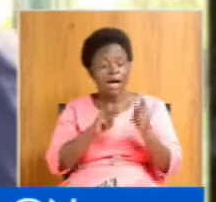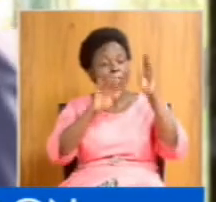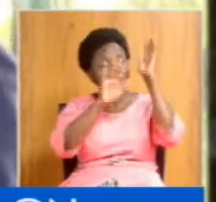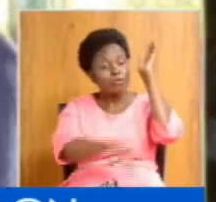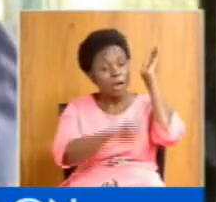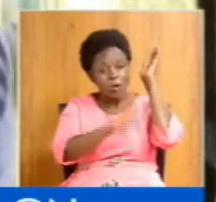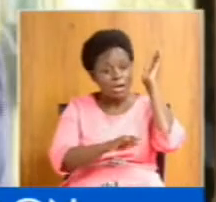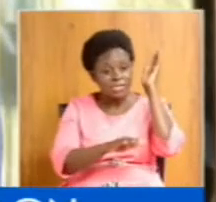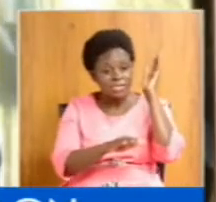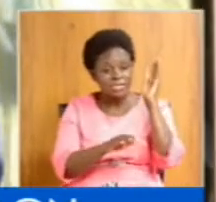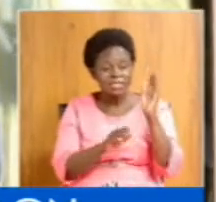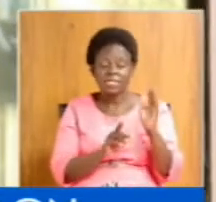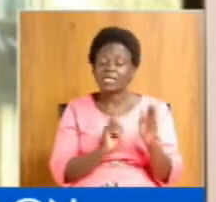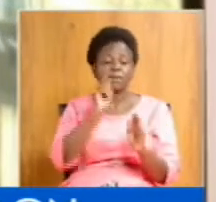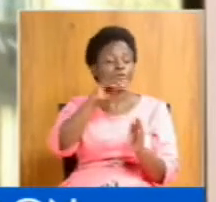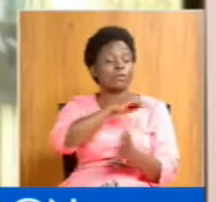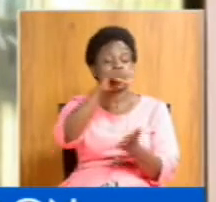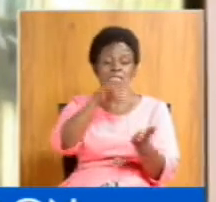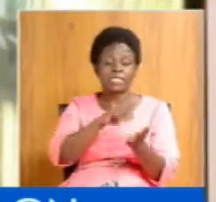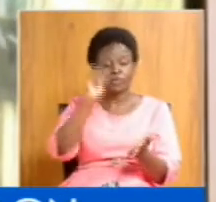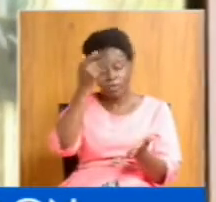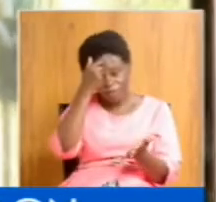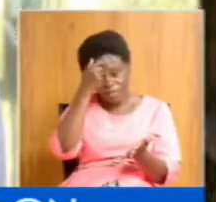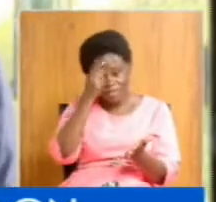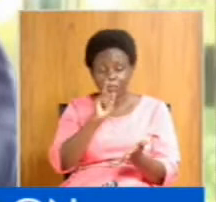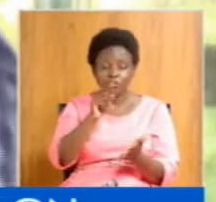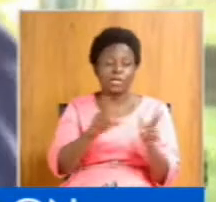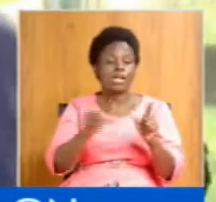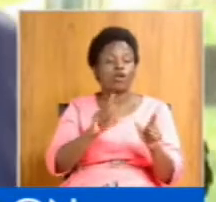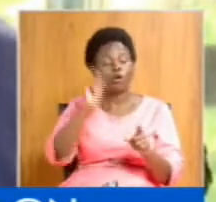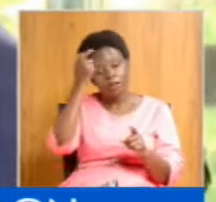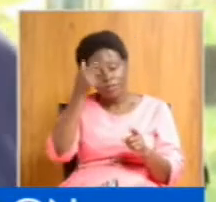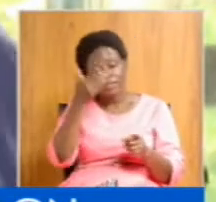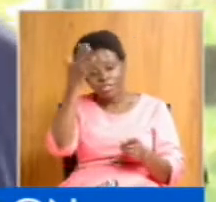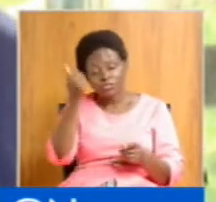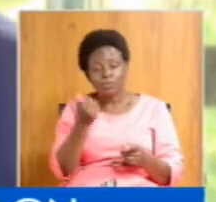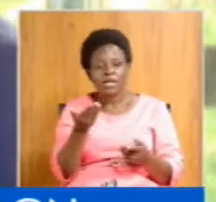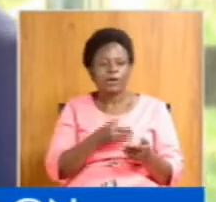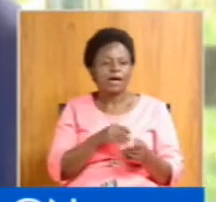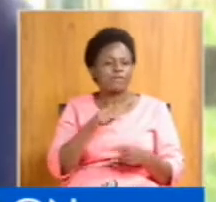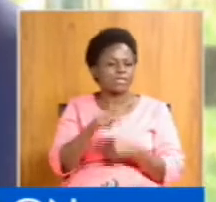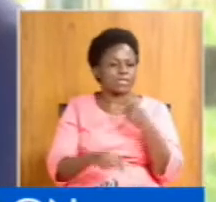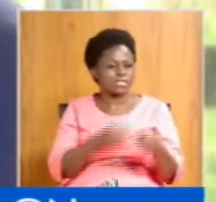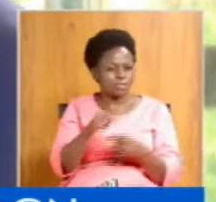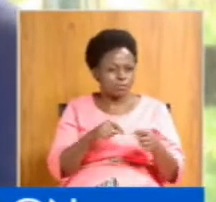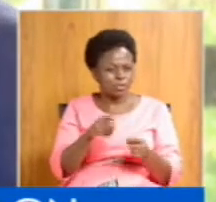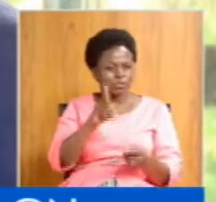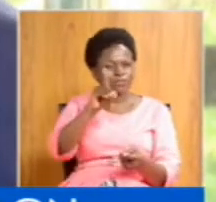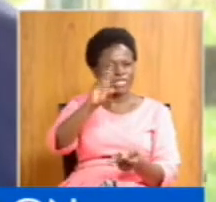see the central government, local government. That's why we have this whole entire process of